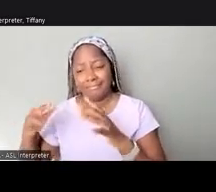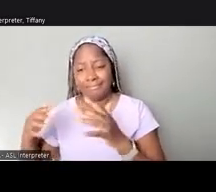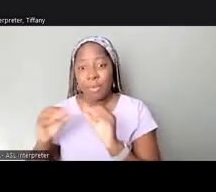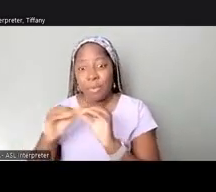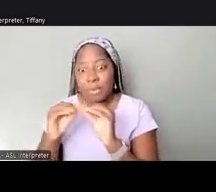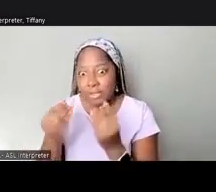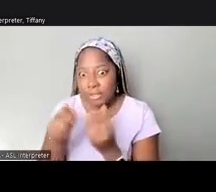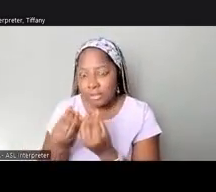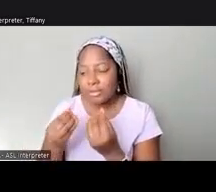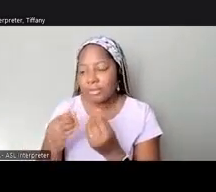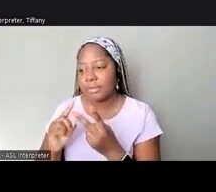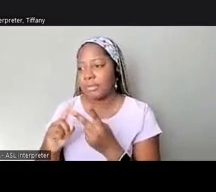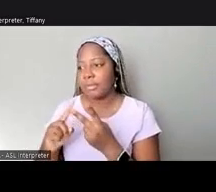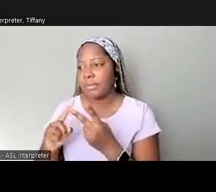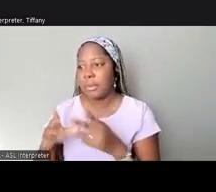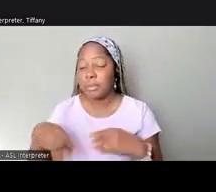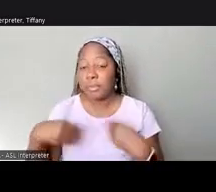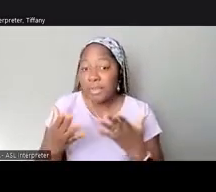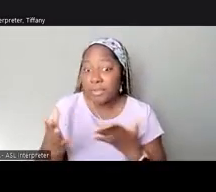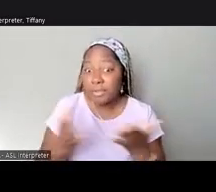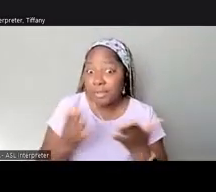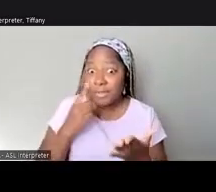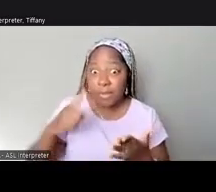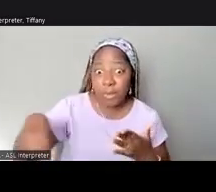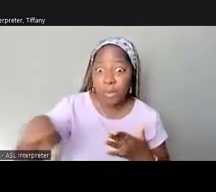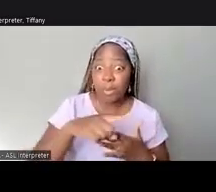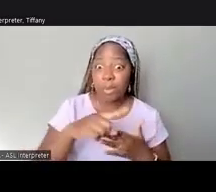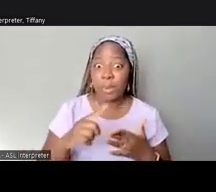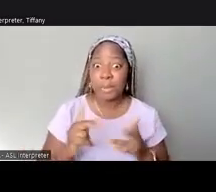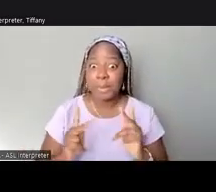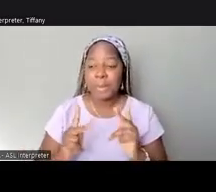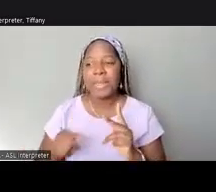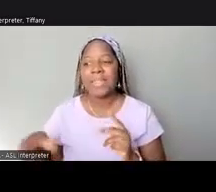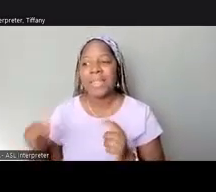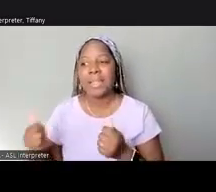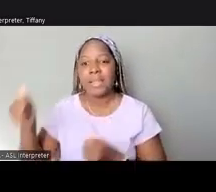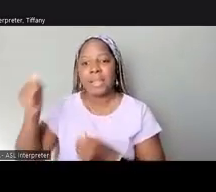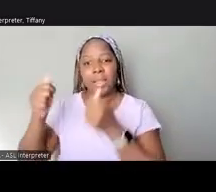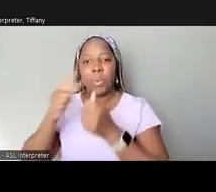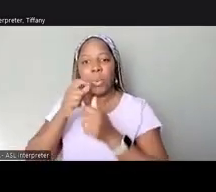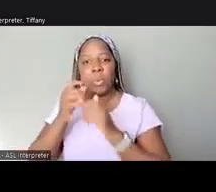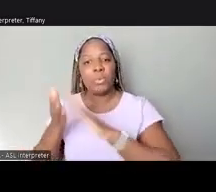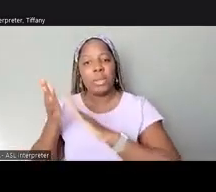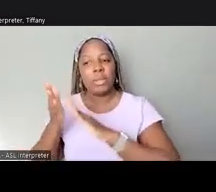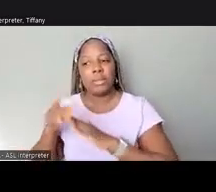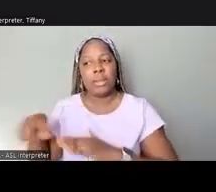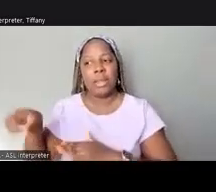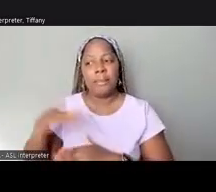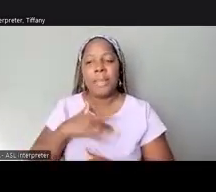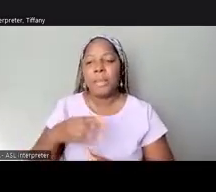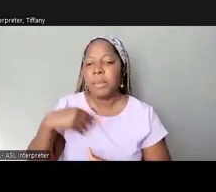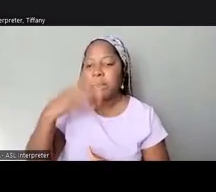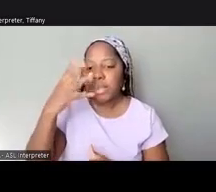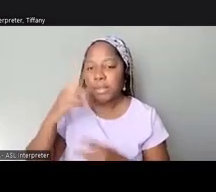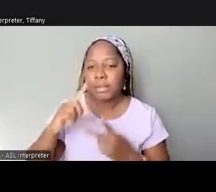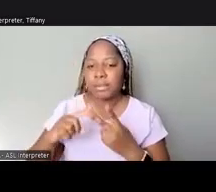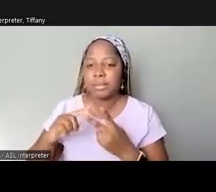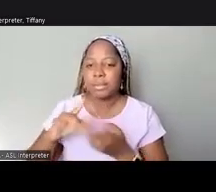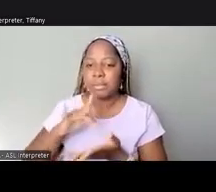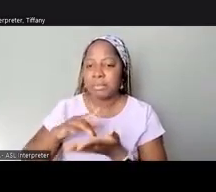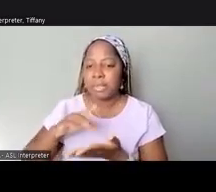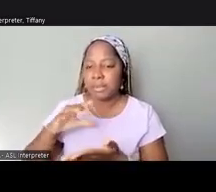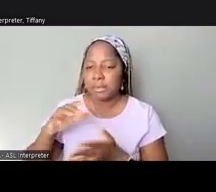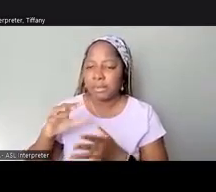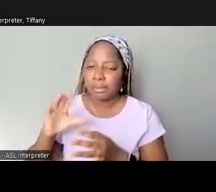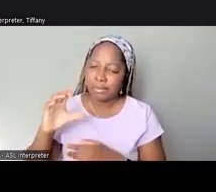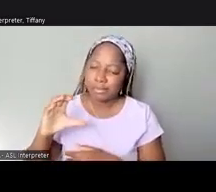see giving service are white or are privileged, are middle class, are of a certain, and so not